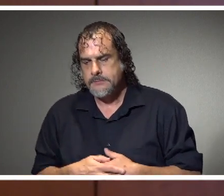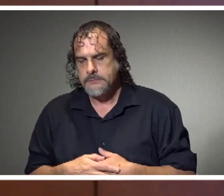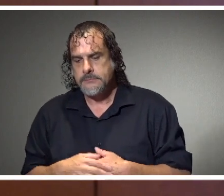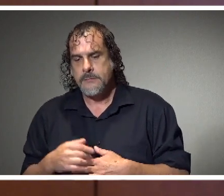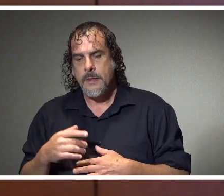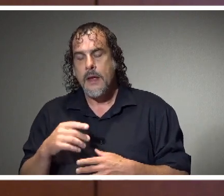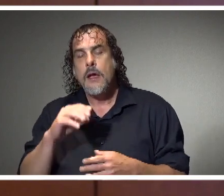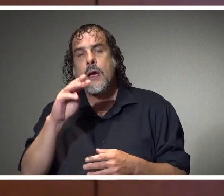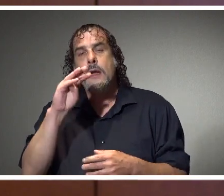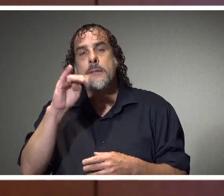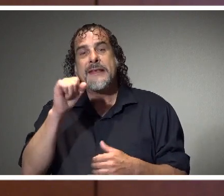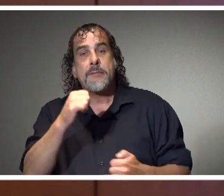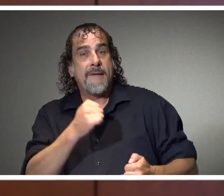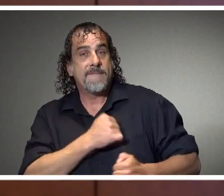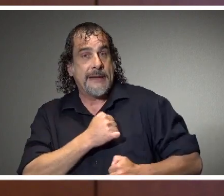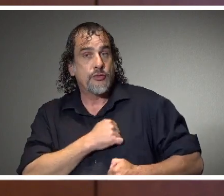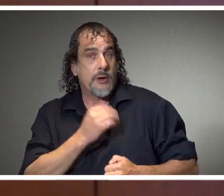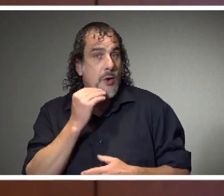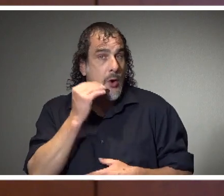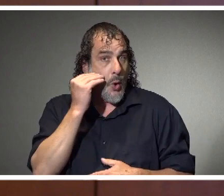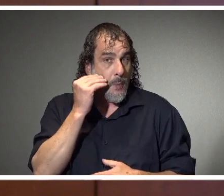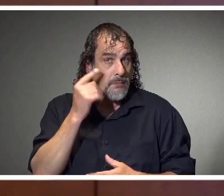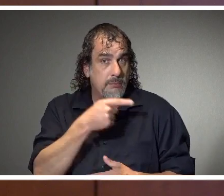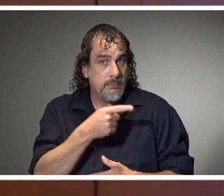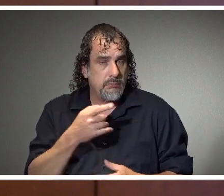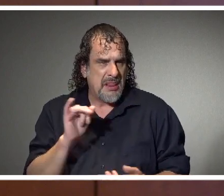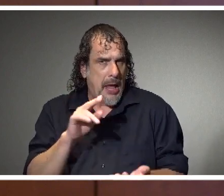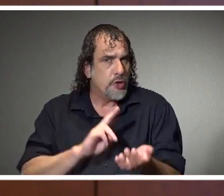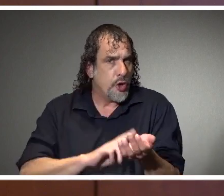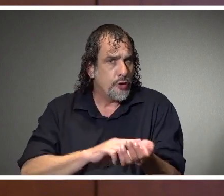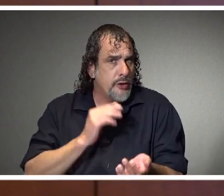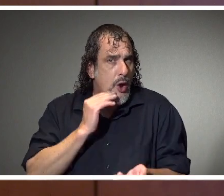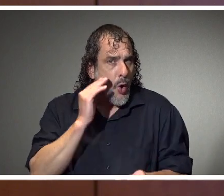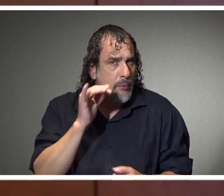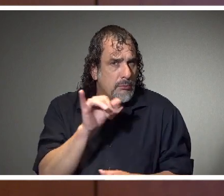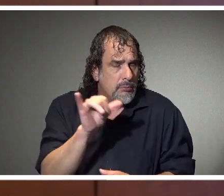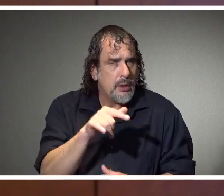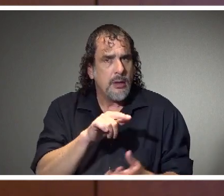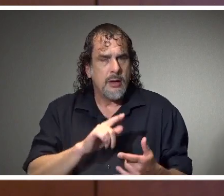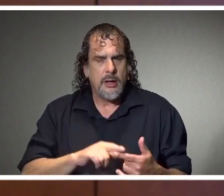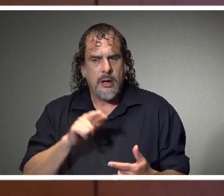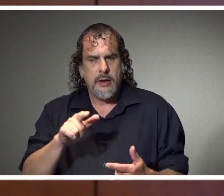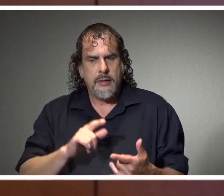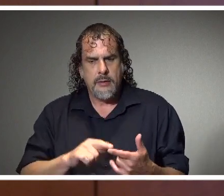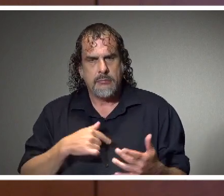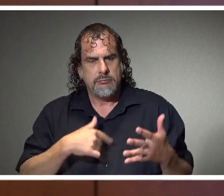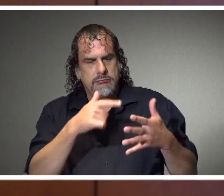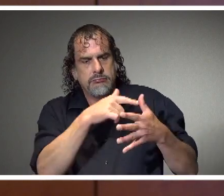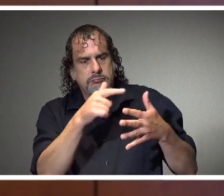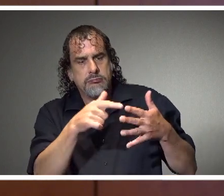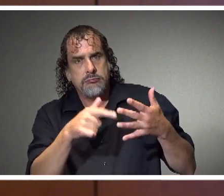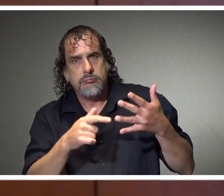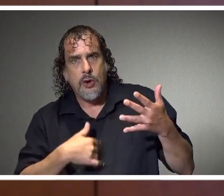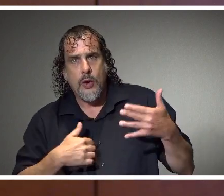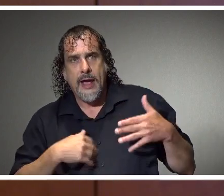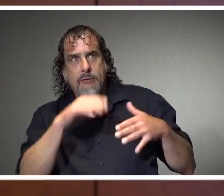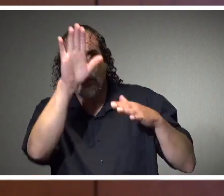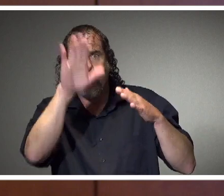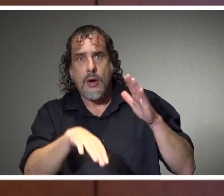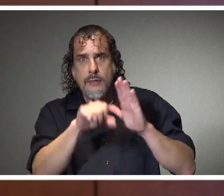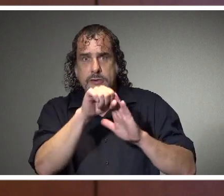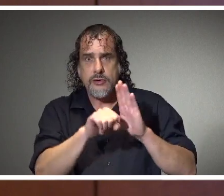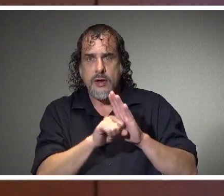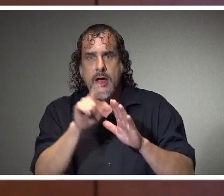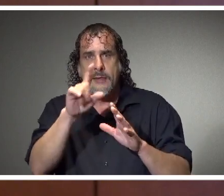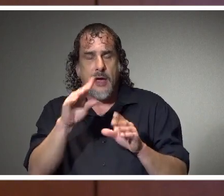Homes Task Force with UMMC, ourselves, and the Sonny Montgomery VA Hospital. They are